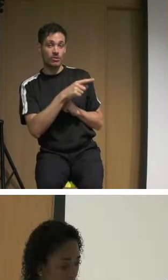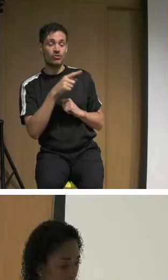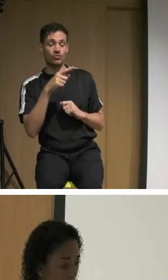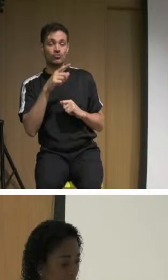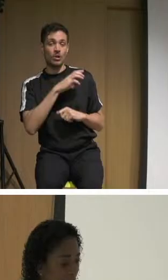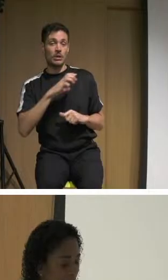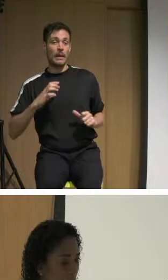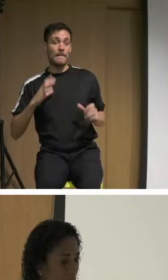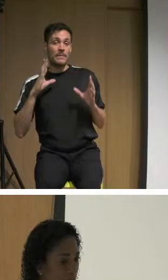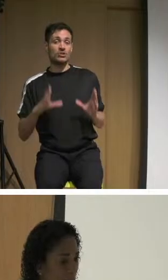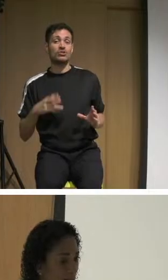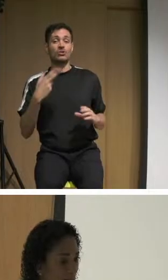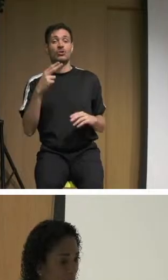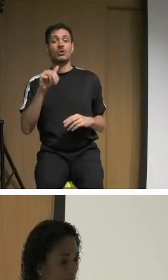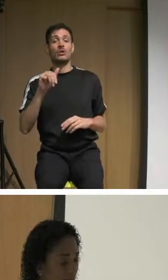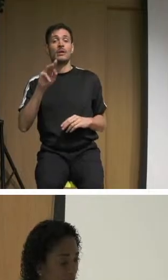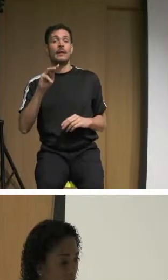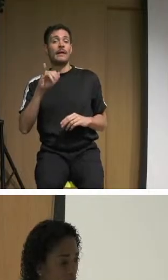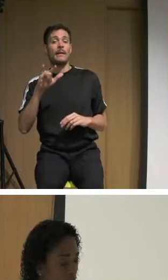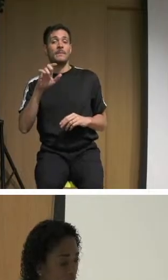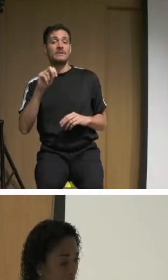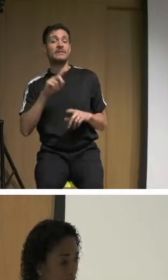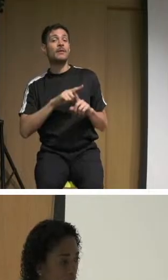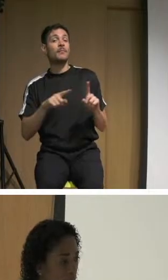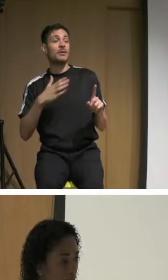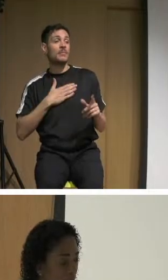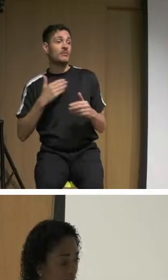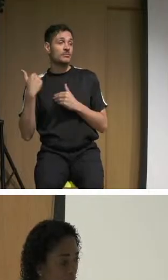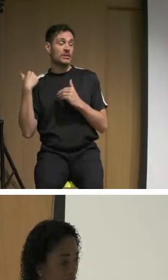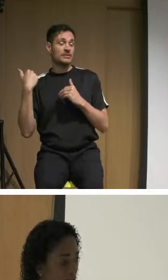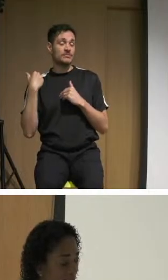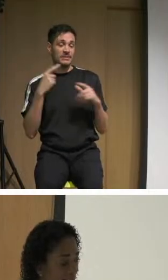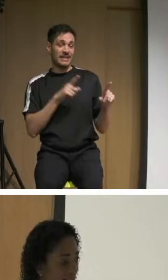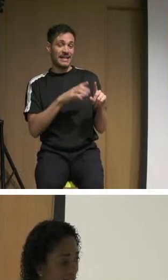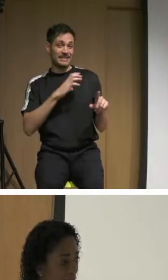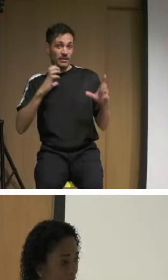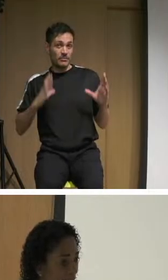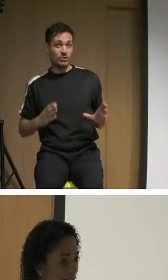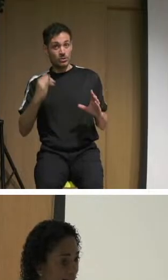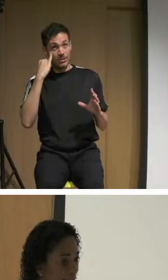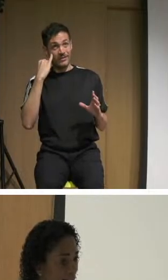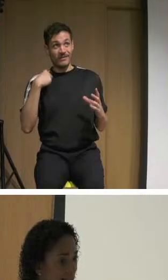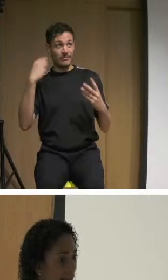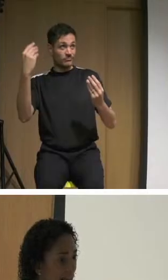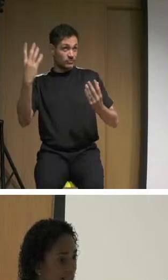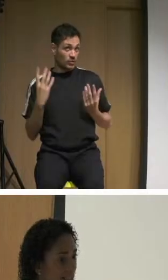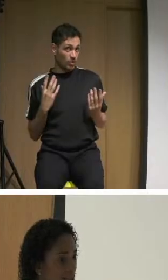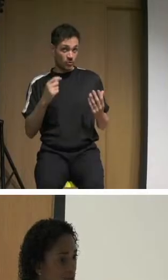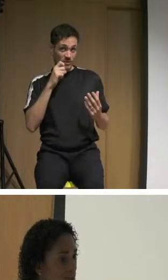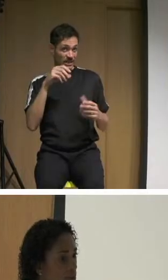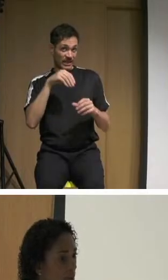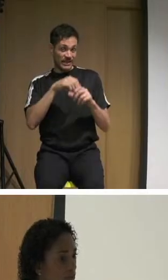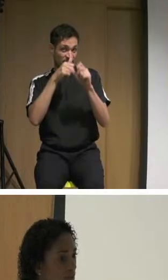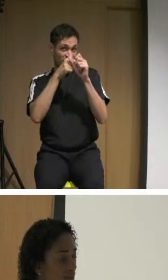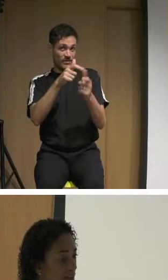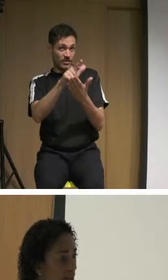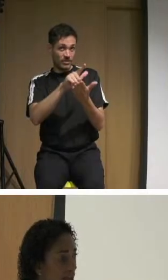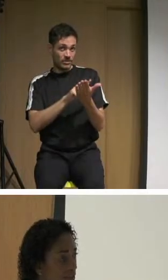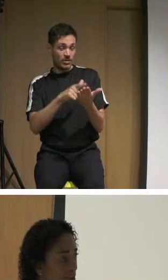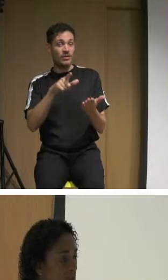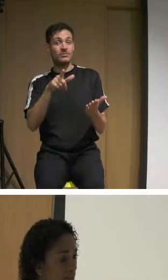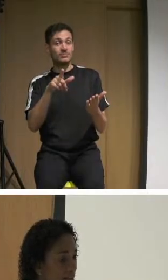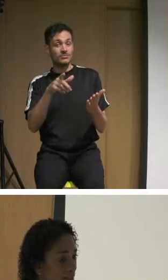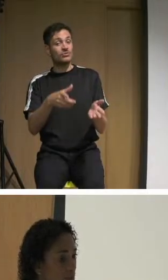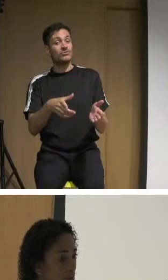Hamilton. But it is my responsibility as a commissioner, when I'm told that we are not in compliance, to ask the critical question.